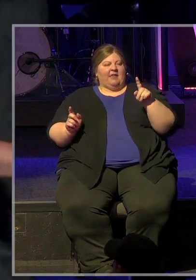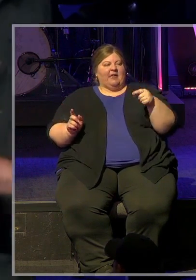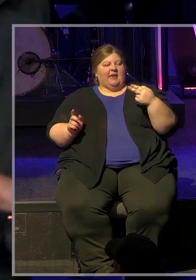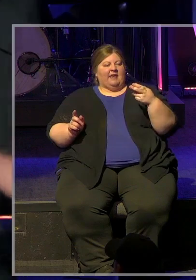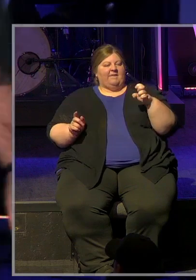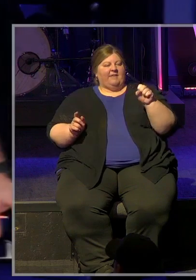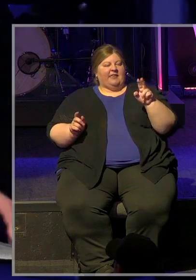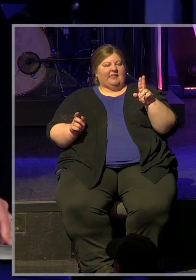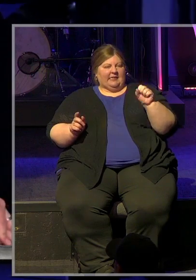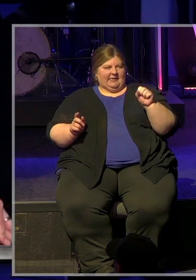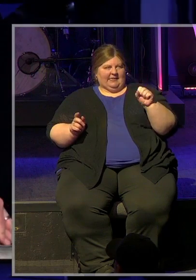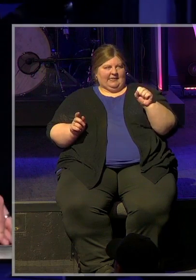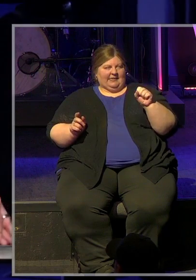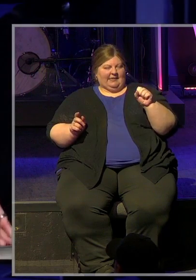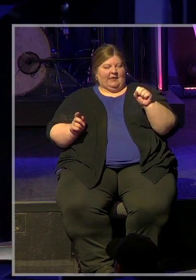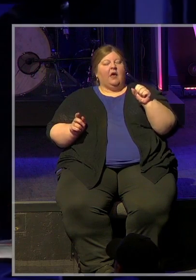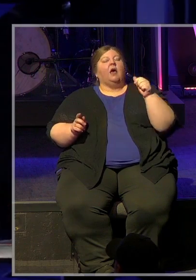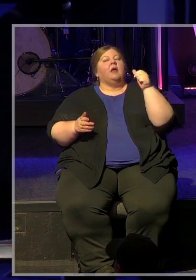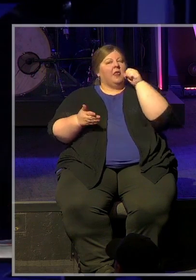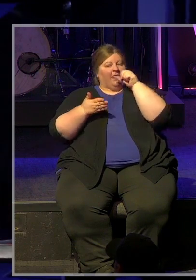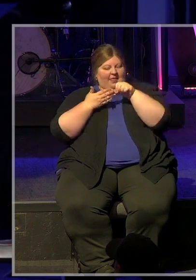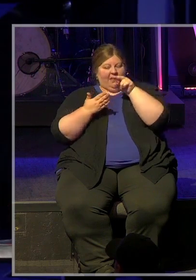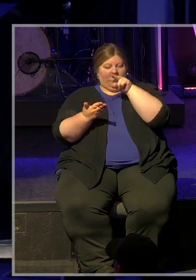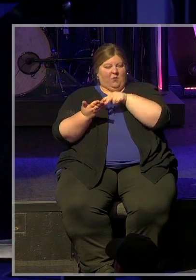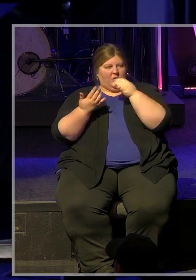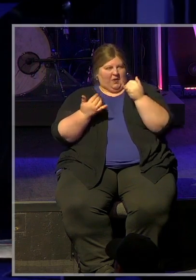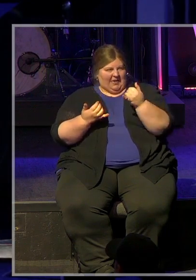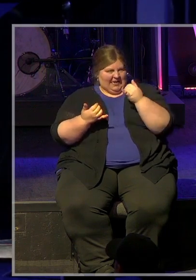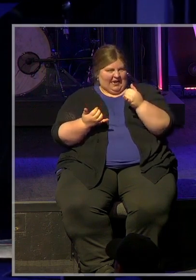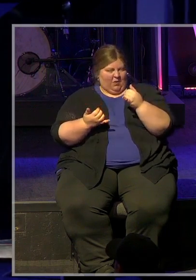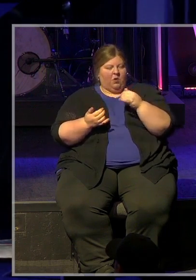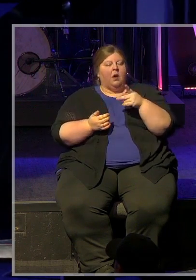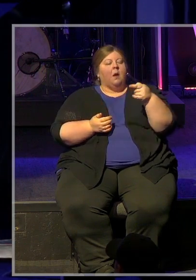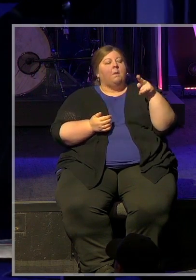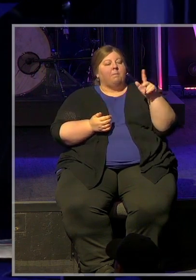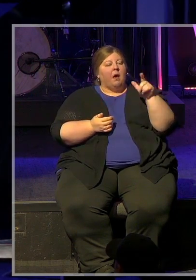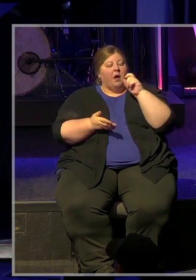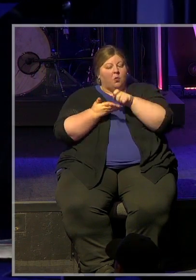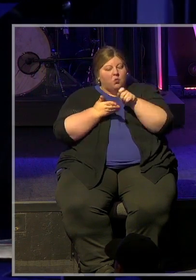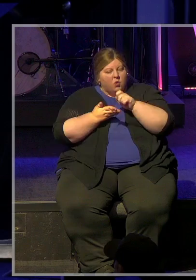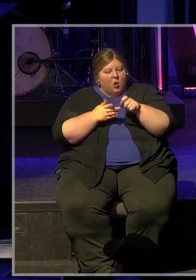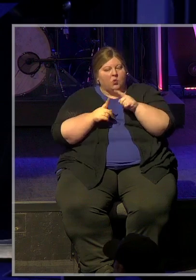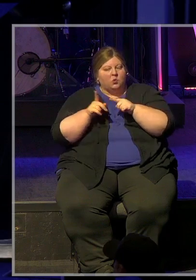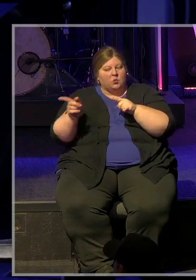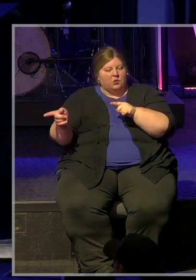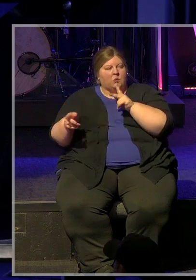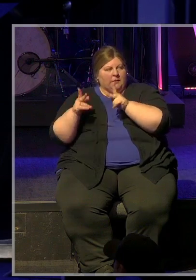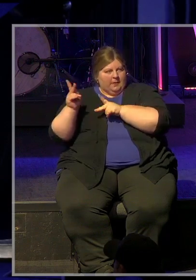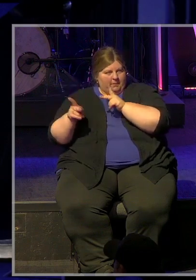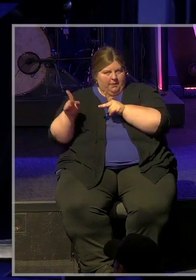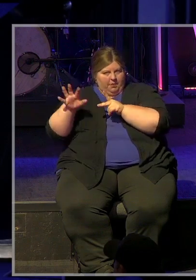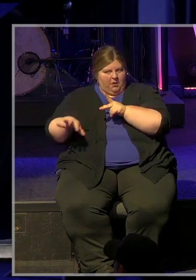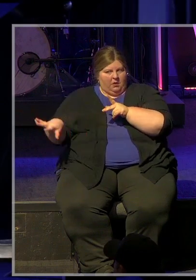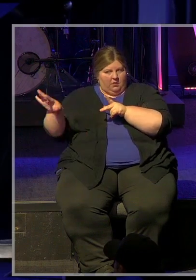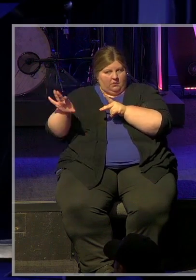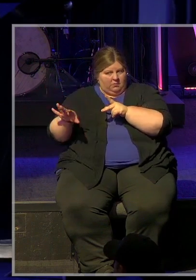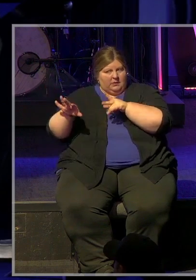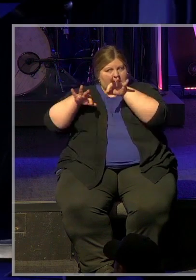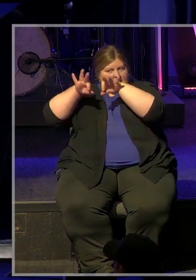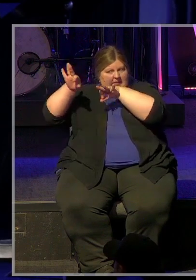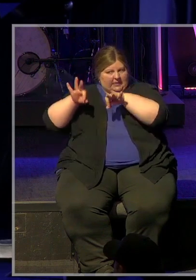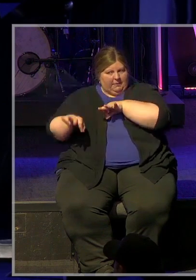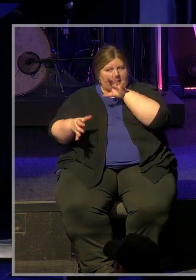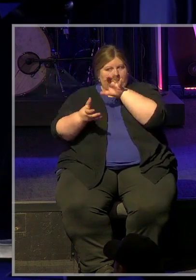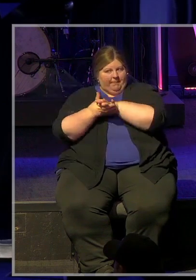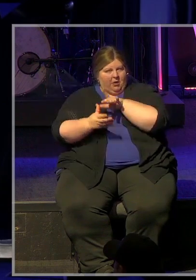that we're going to read is Paul's letter to the church in Ephesus that is describing this is how